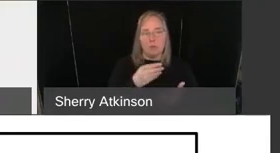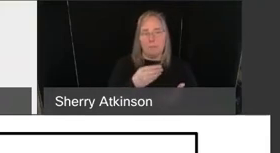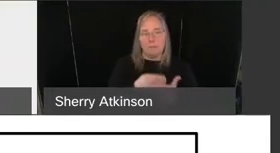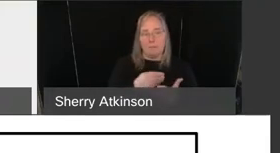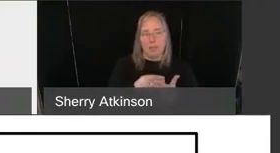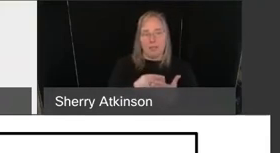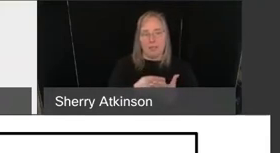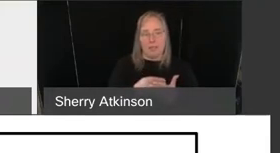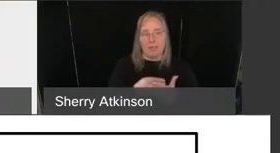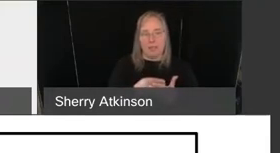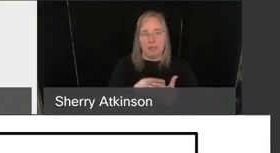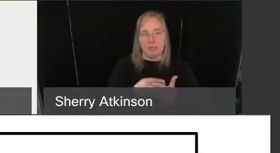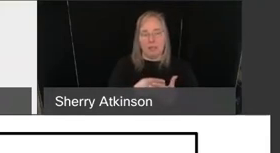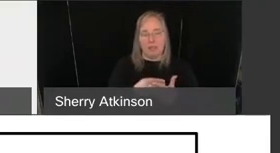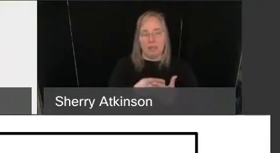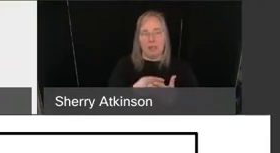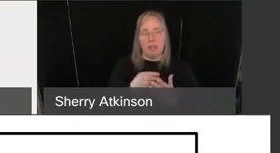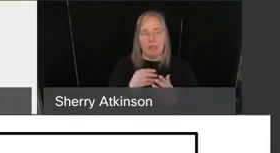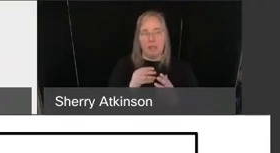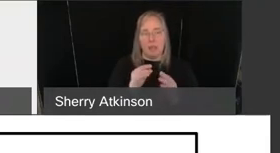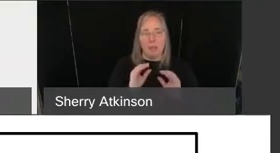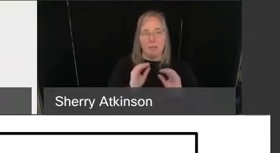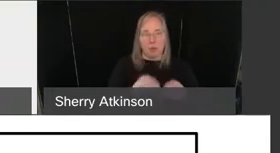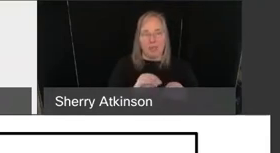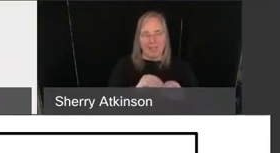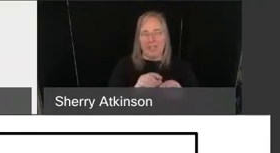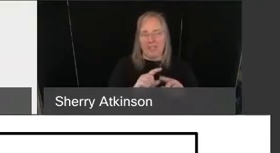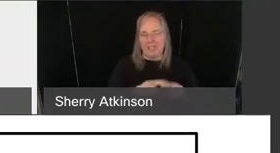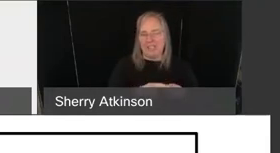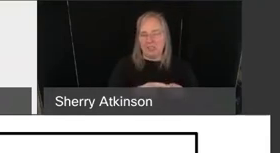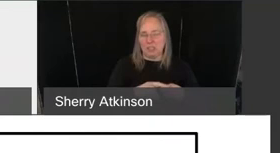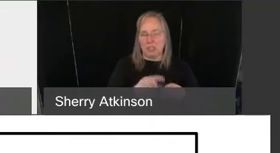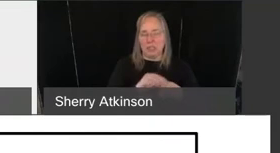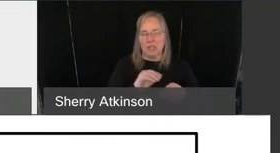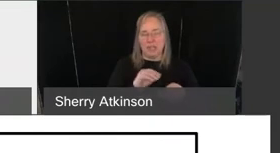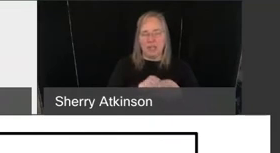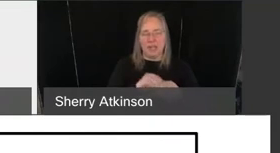or placed in contingency in the FY21 CIP.